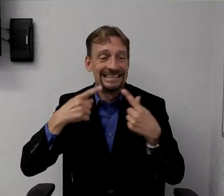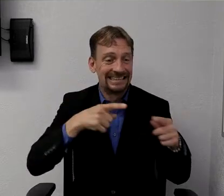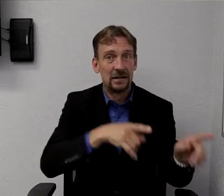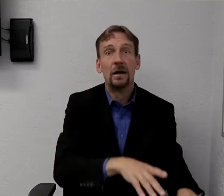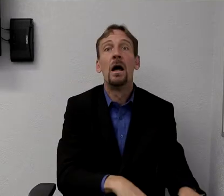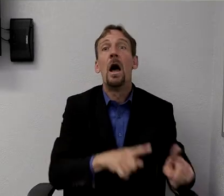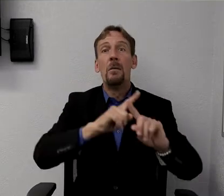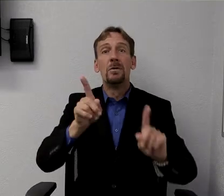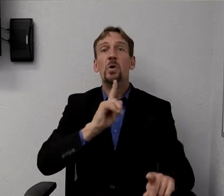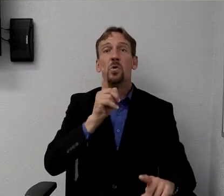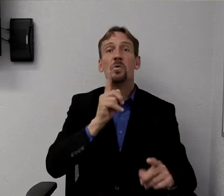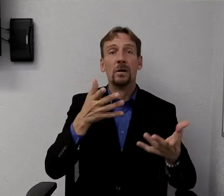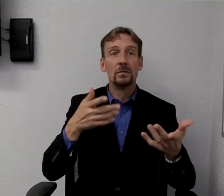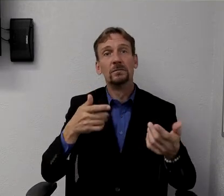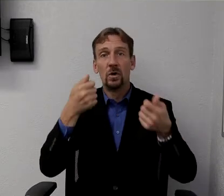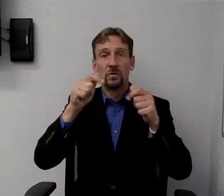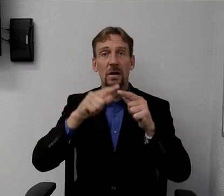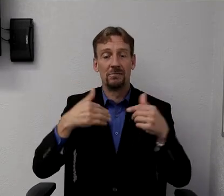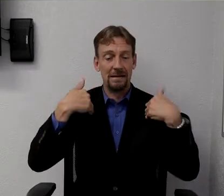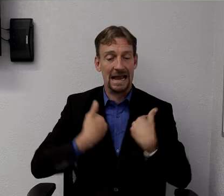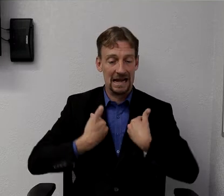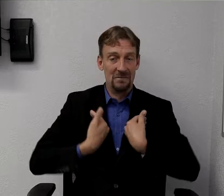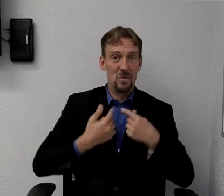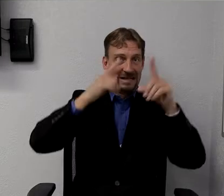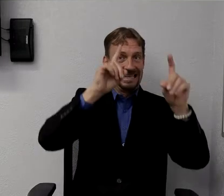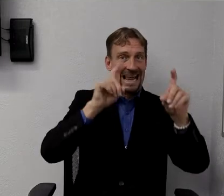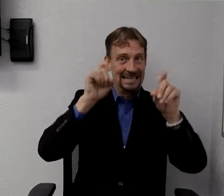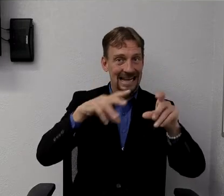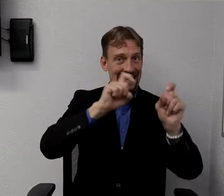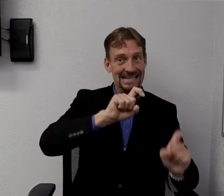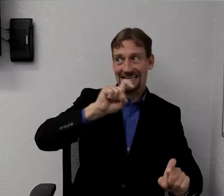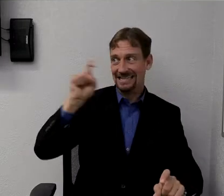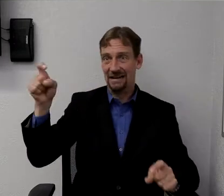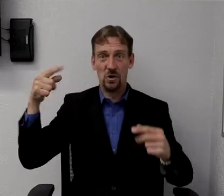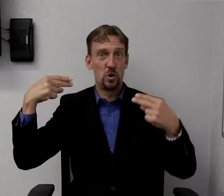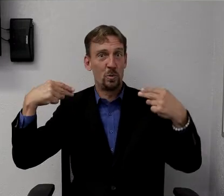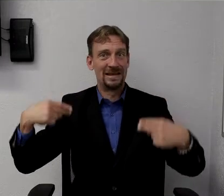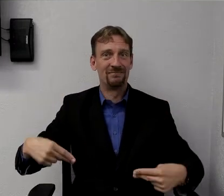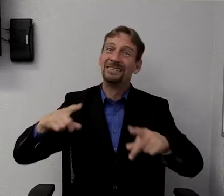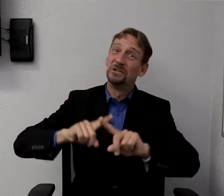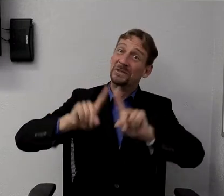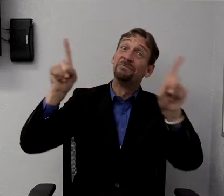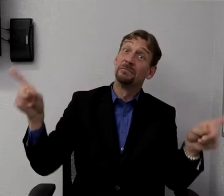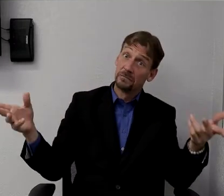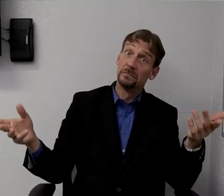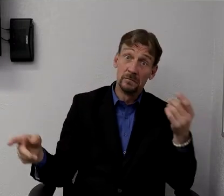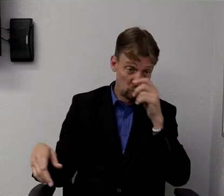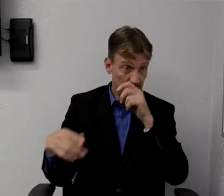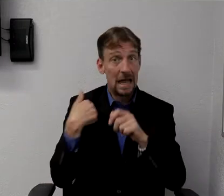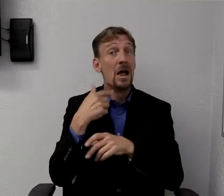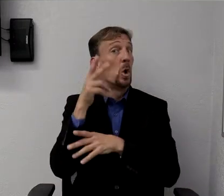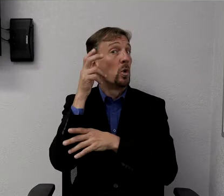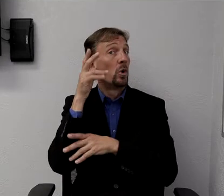wide chasm between animal testing and actually giving it to humans. So everything I've heard is